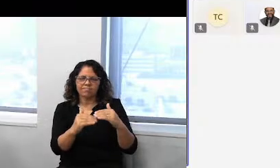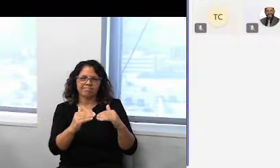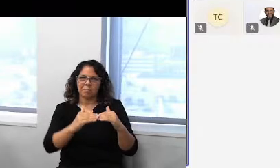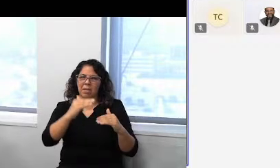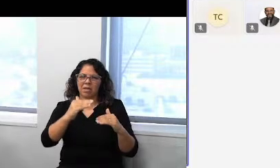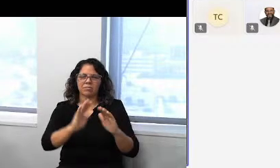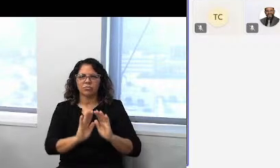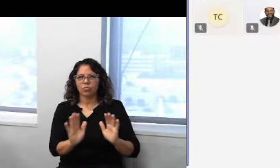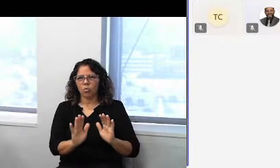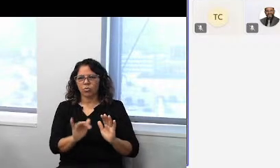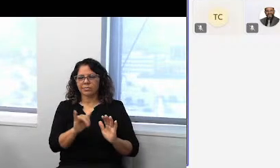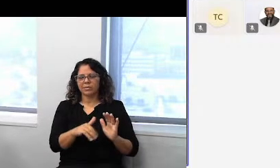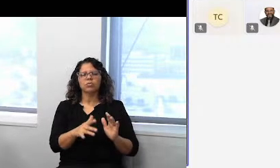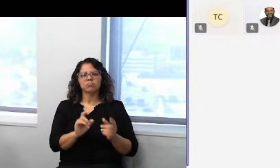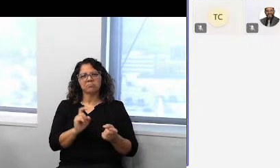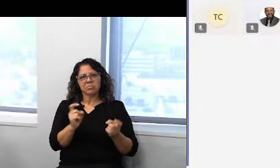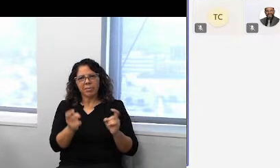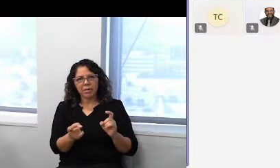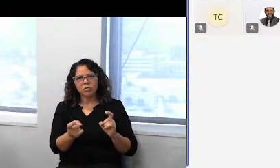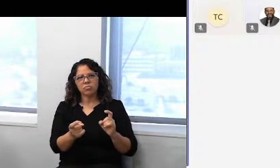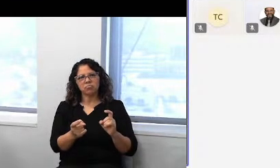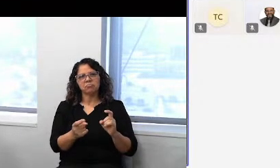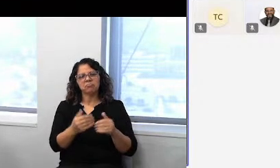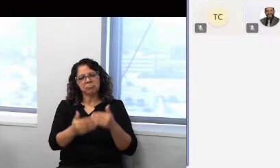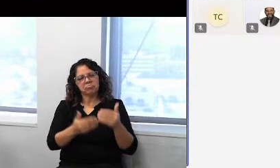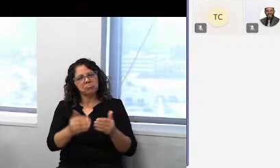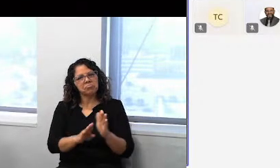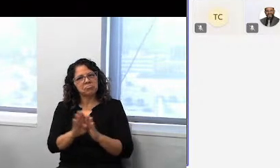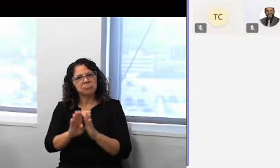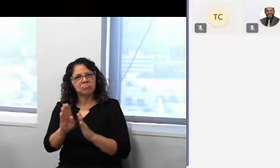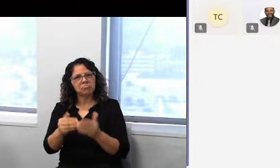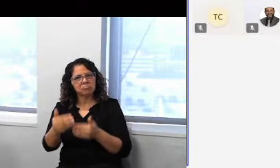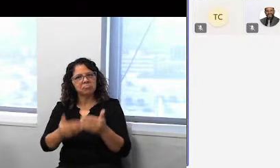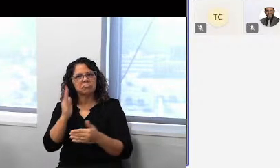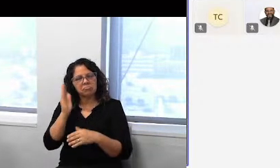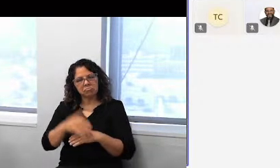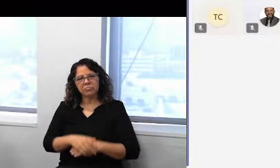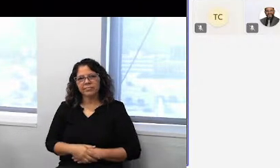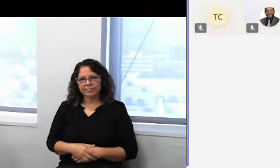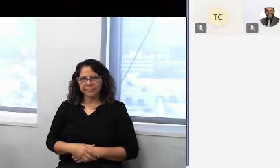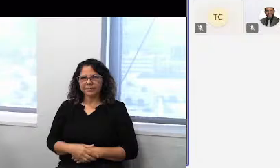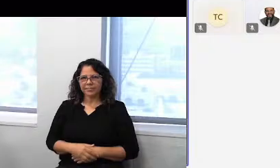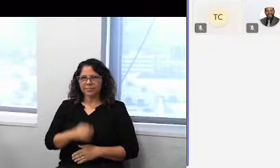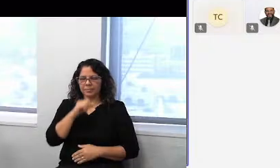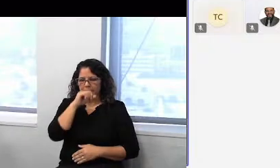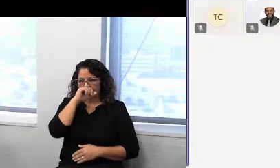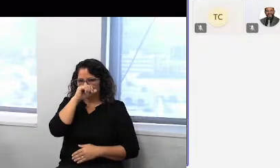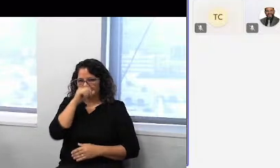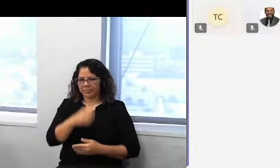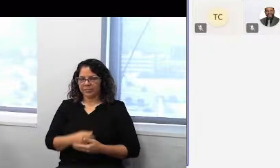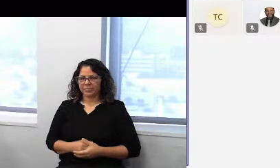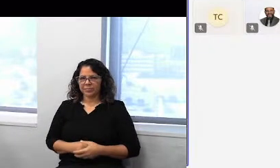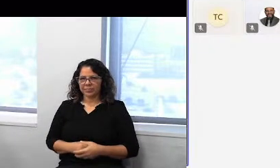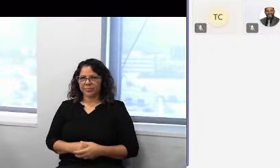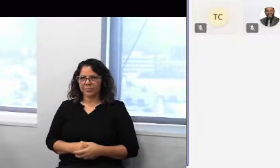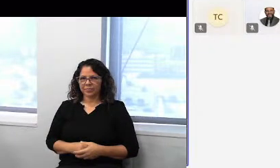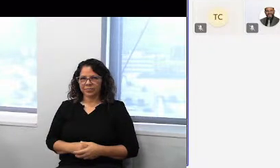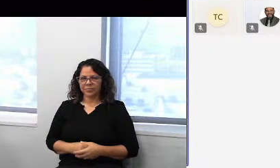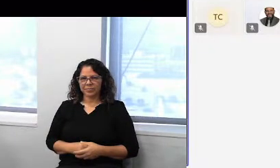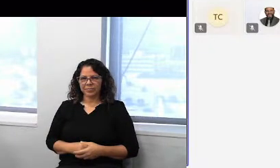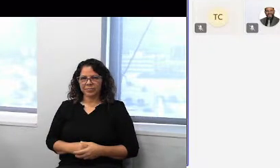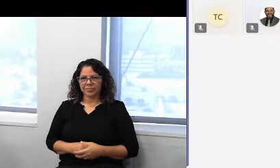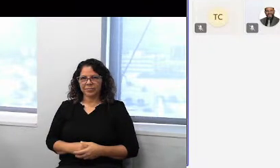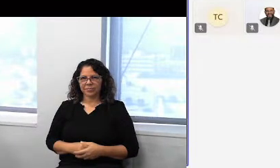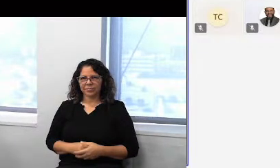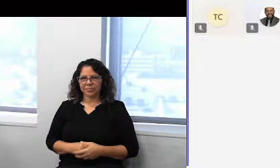build into it when we're selecting a particular component, because it will provide what is called the flexibility and the range.